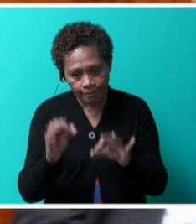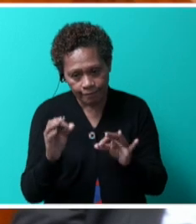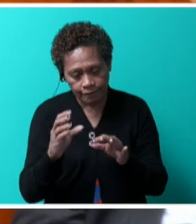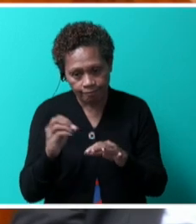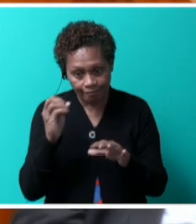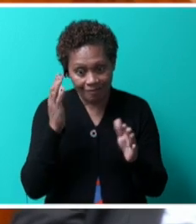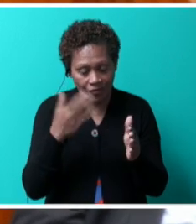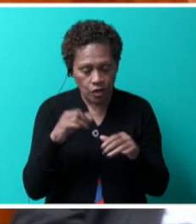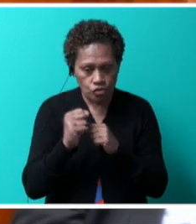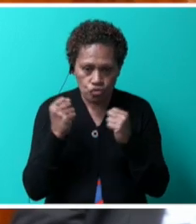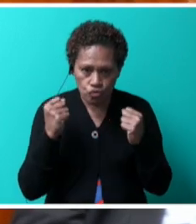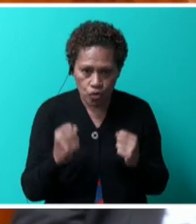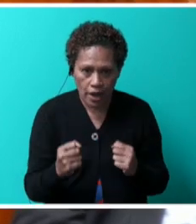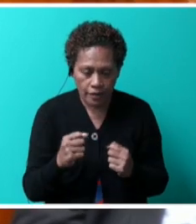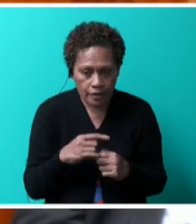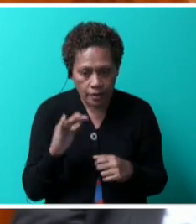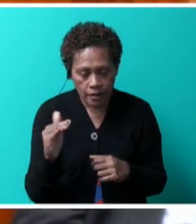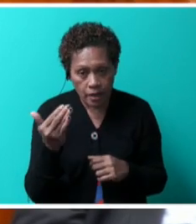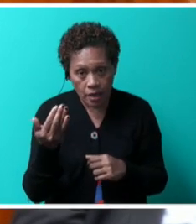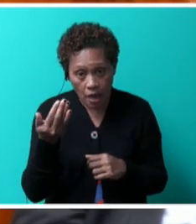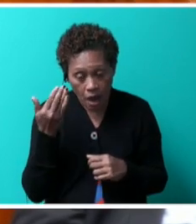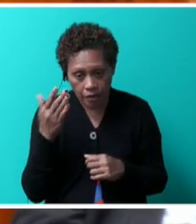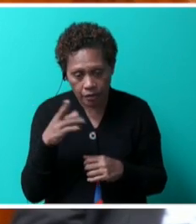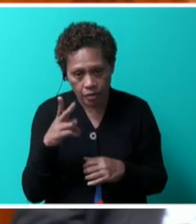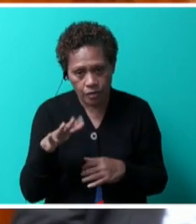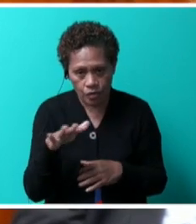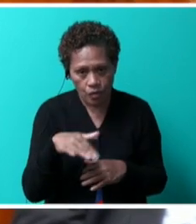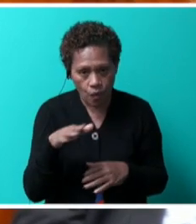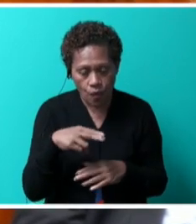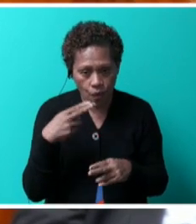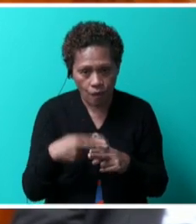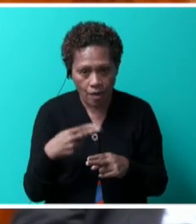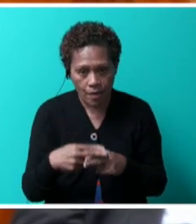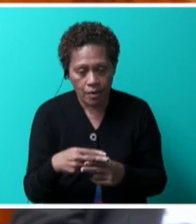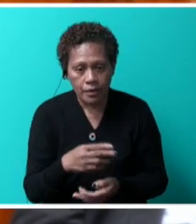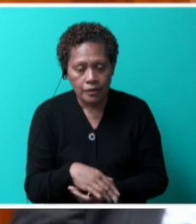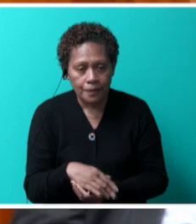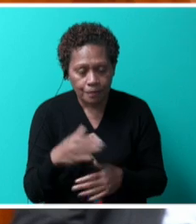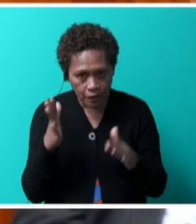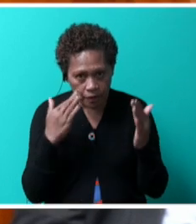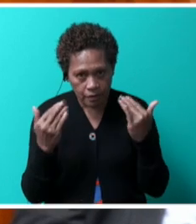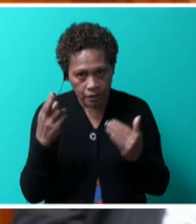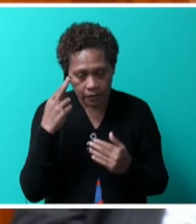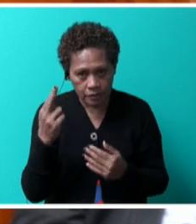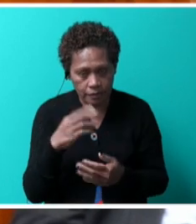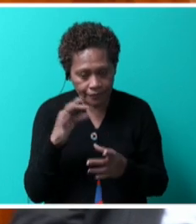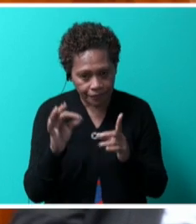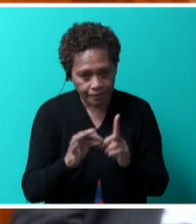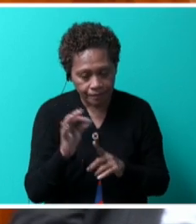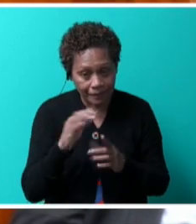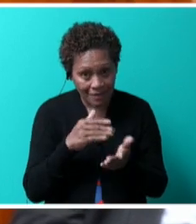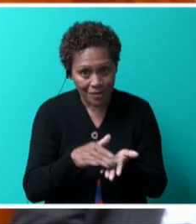ultimately strengthening outcome to our farmers. Honourable Speaker, sir, approval has